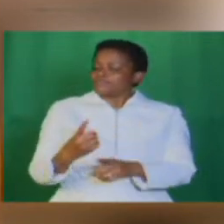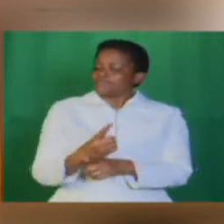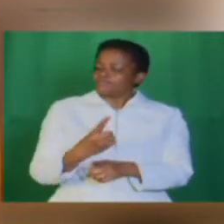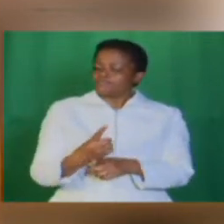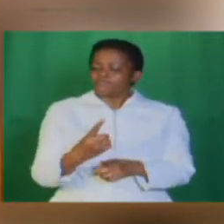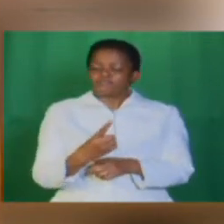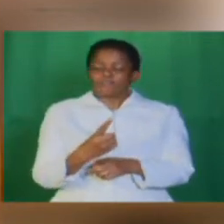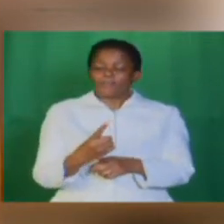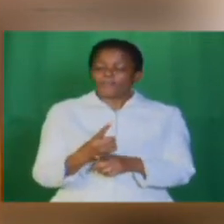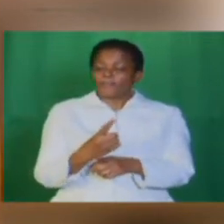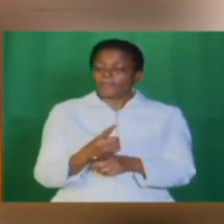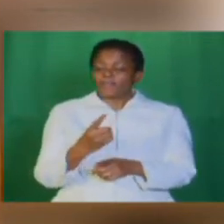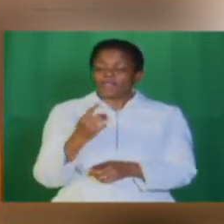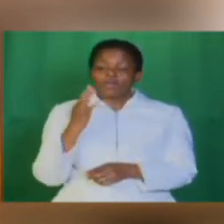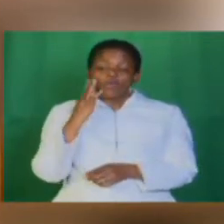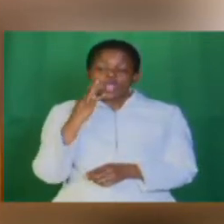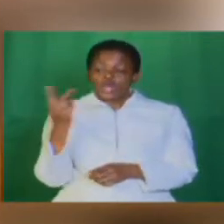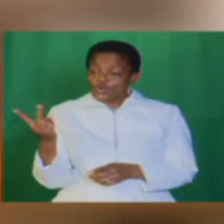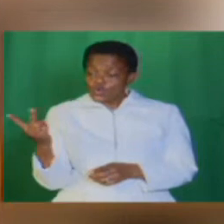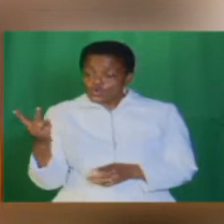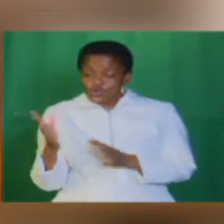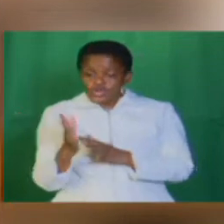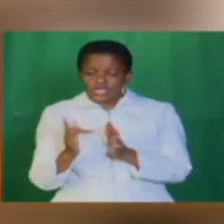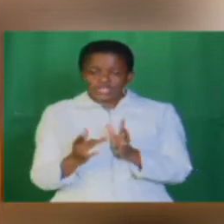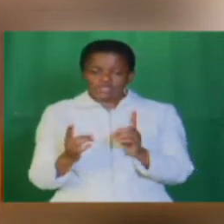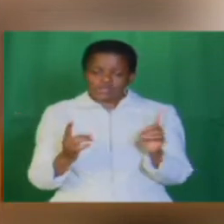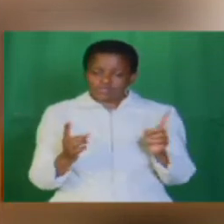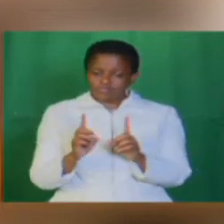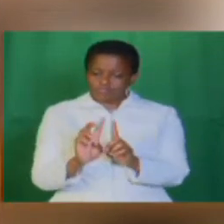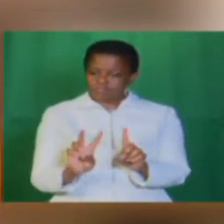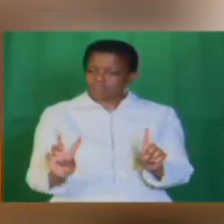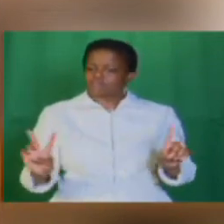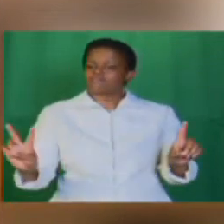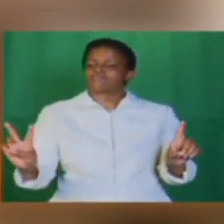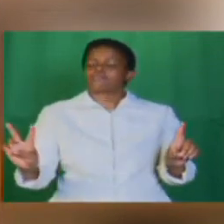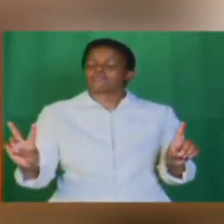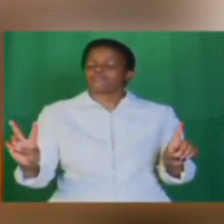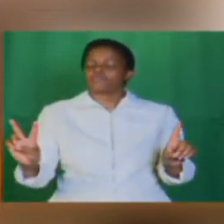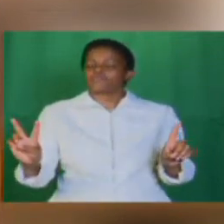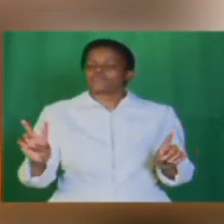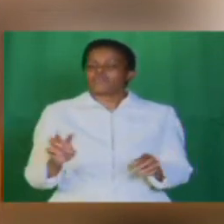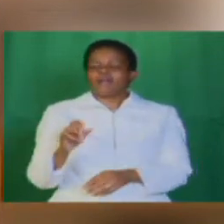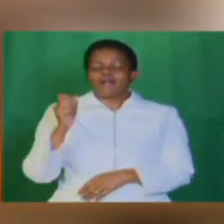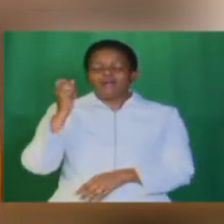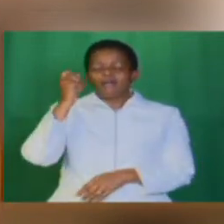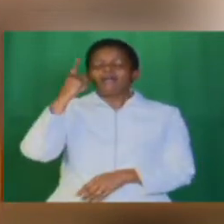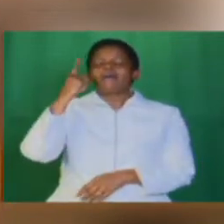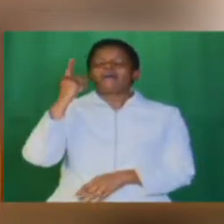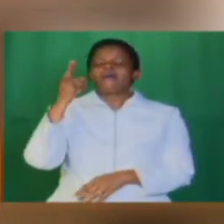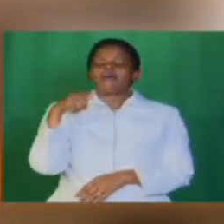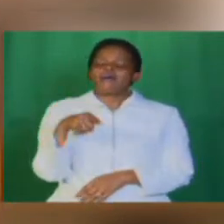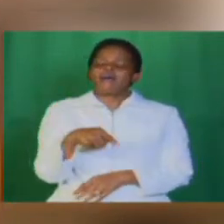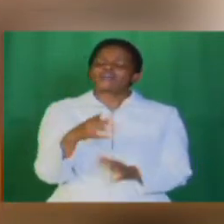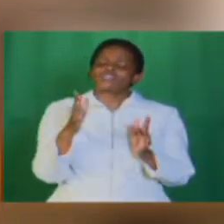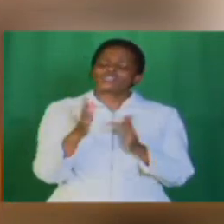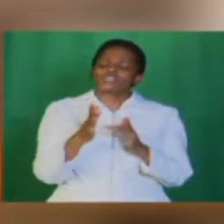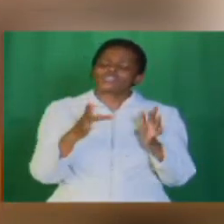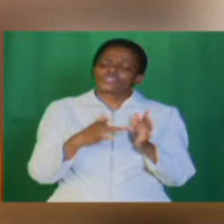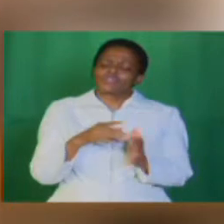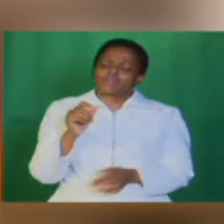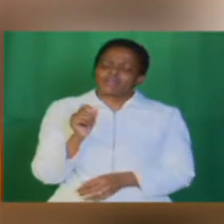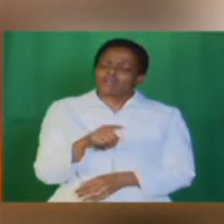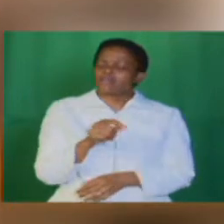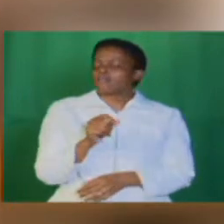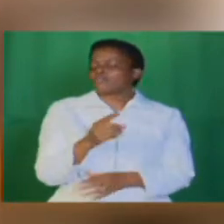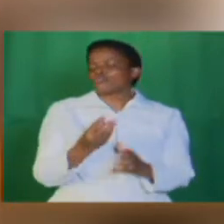the journey ended, that it was actually Jesus Christ they were walking with. Okay, that was his